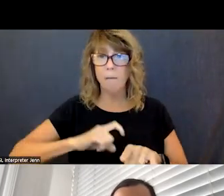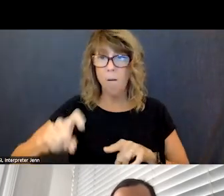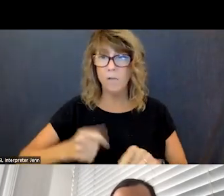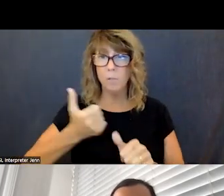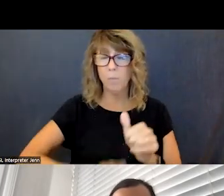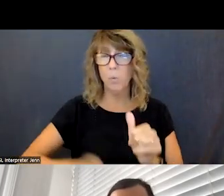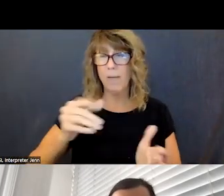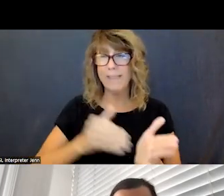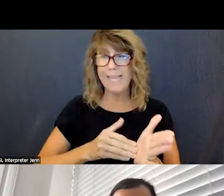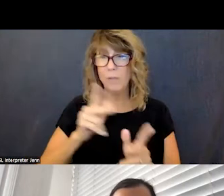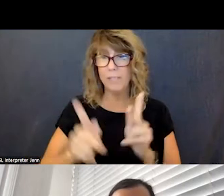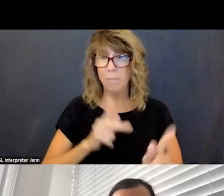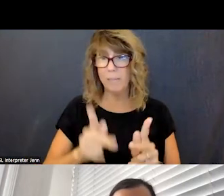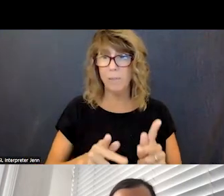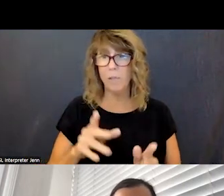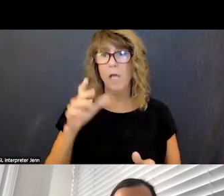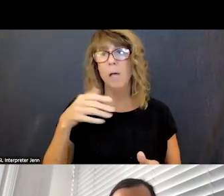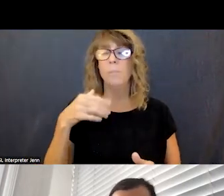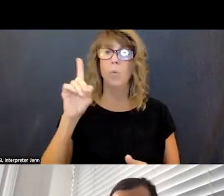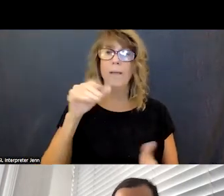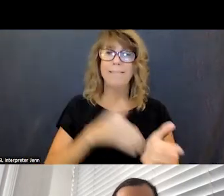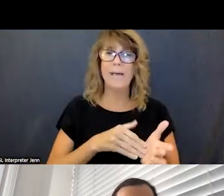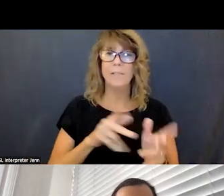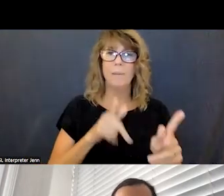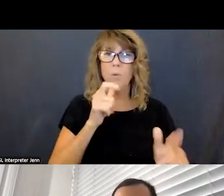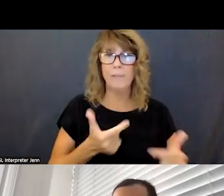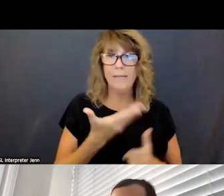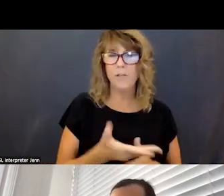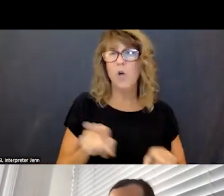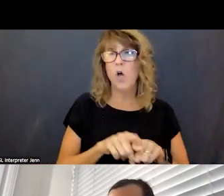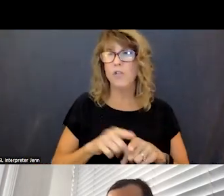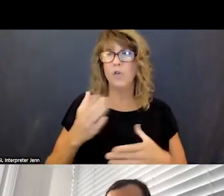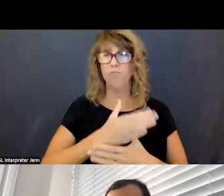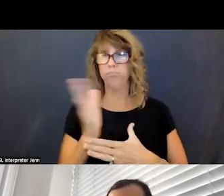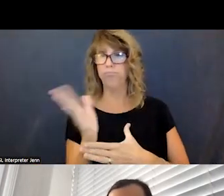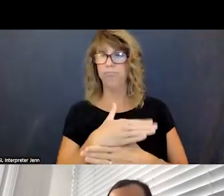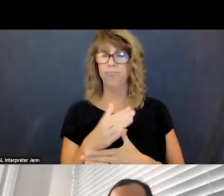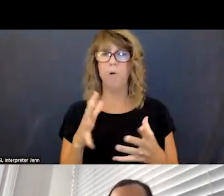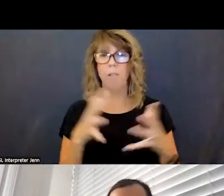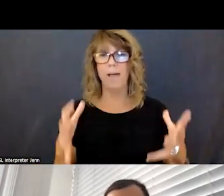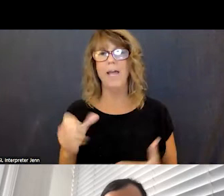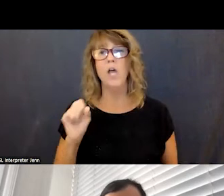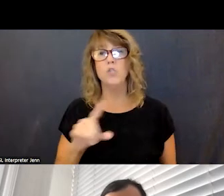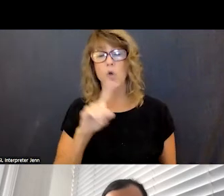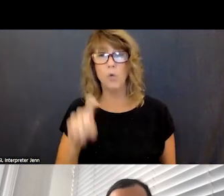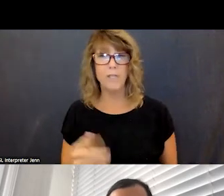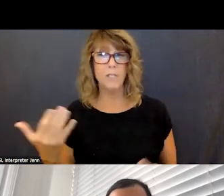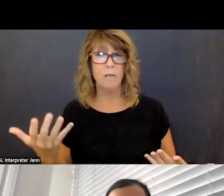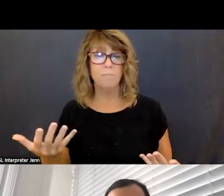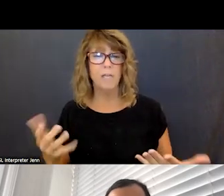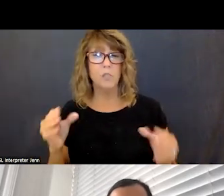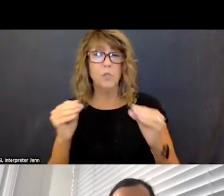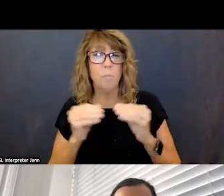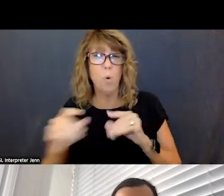1,000 people, per 1,000 residents in each state also ranged quite a bit. And so the question was, does more calls